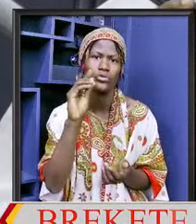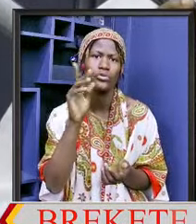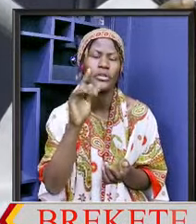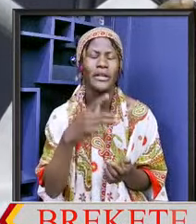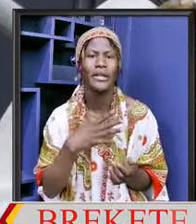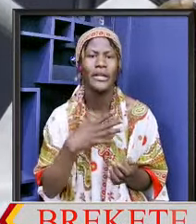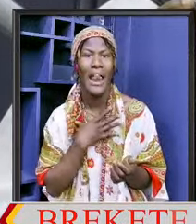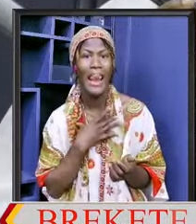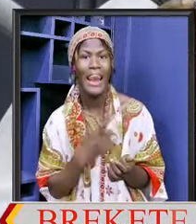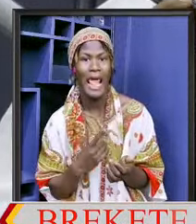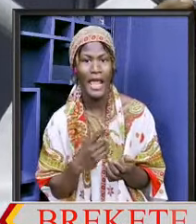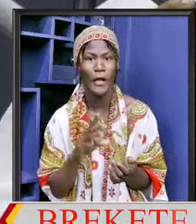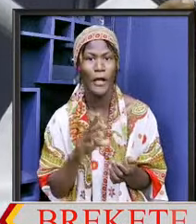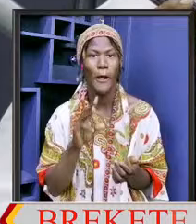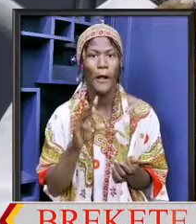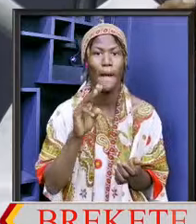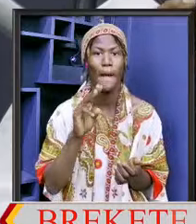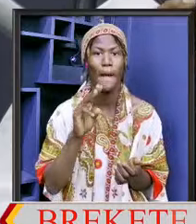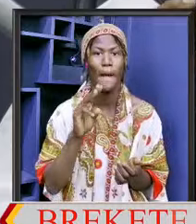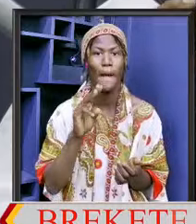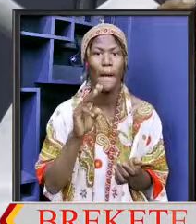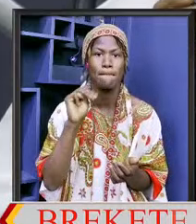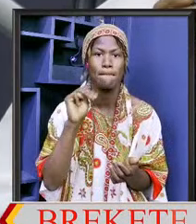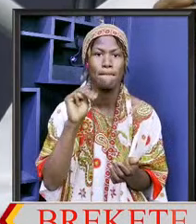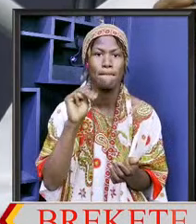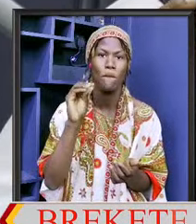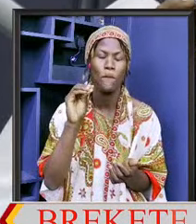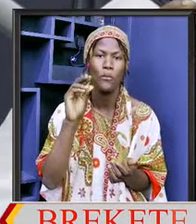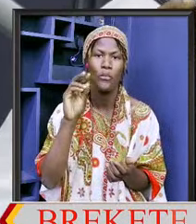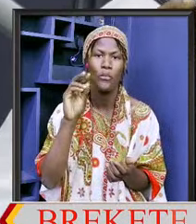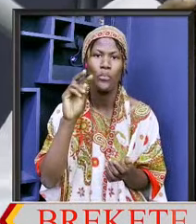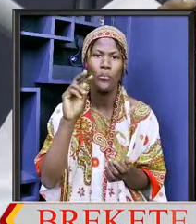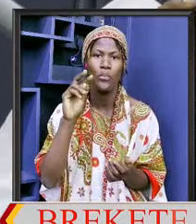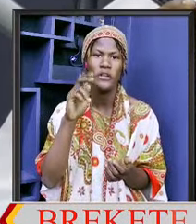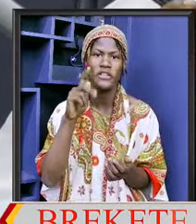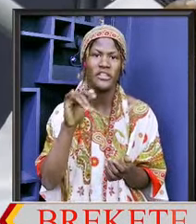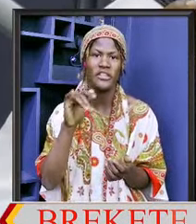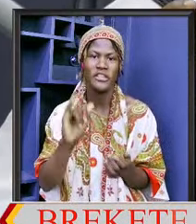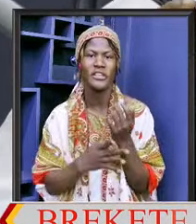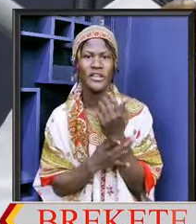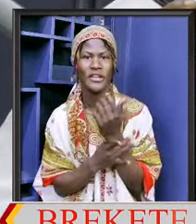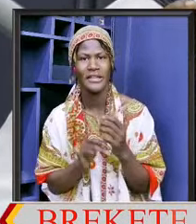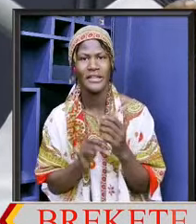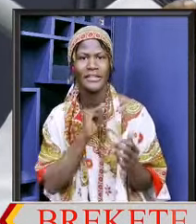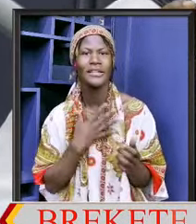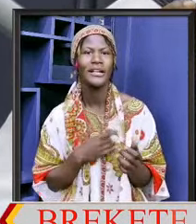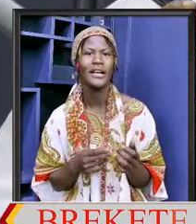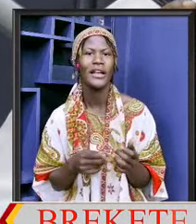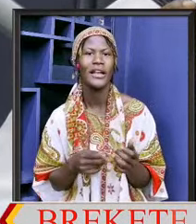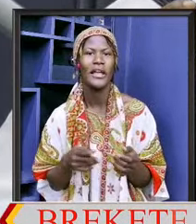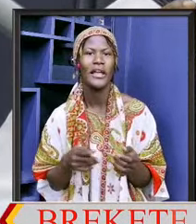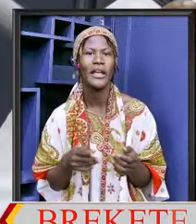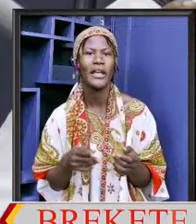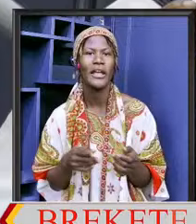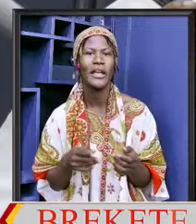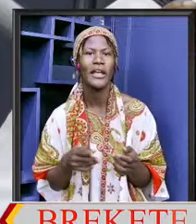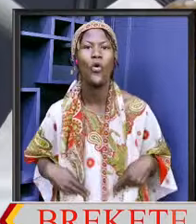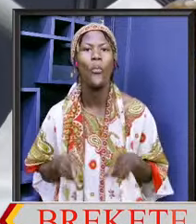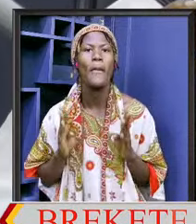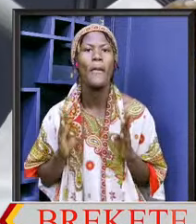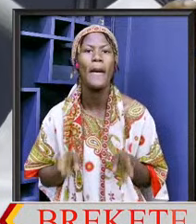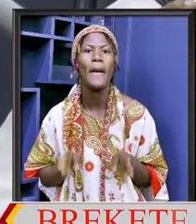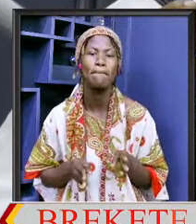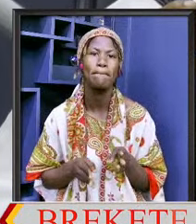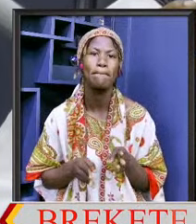hand. Like say police, they intentionally delay this investigation. Have you not be so? Ordinary person, to be